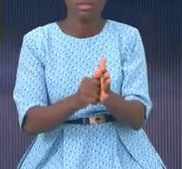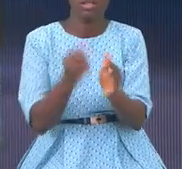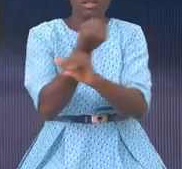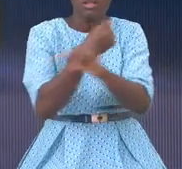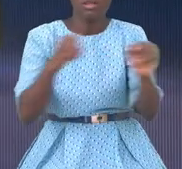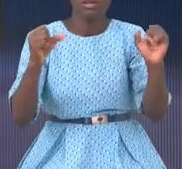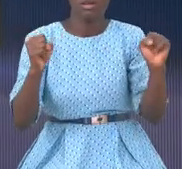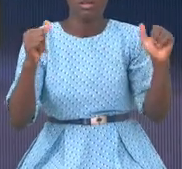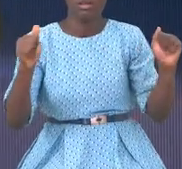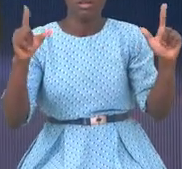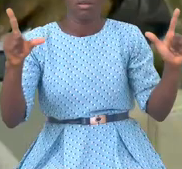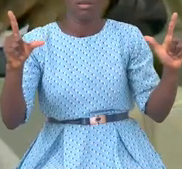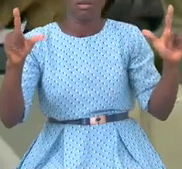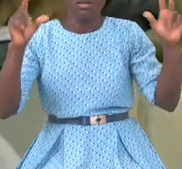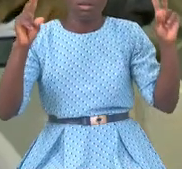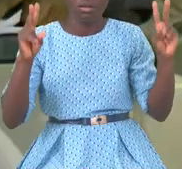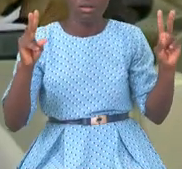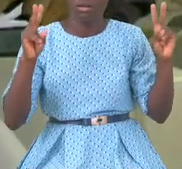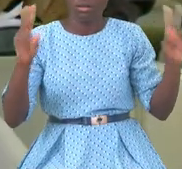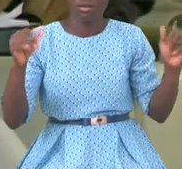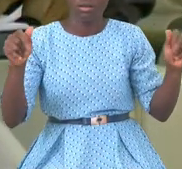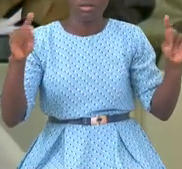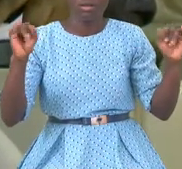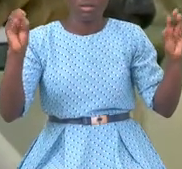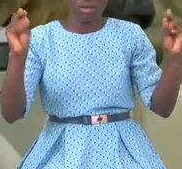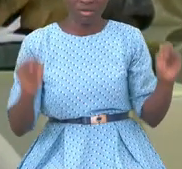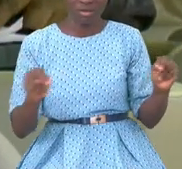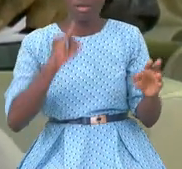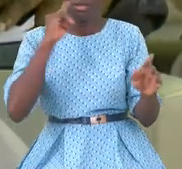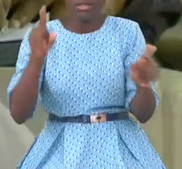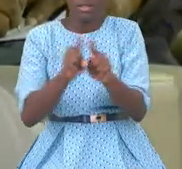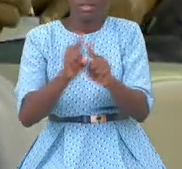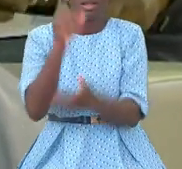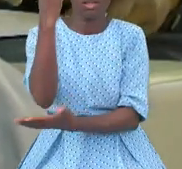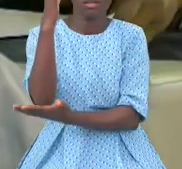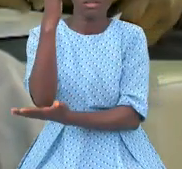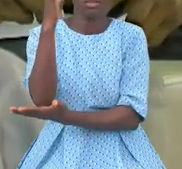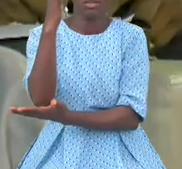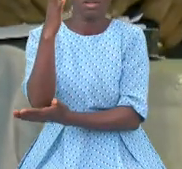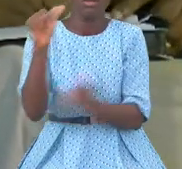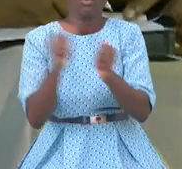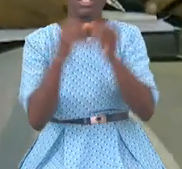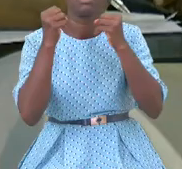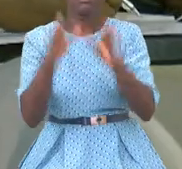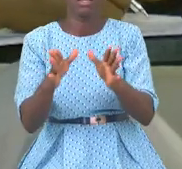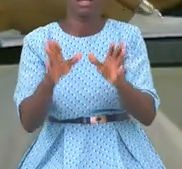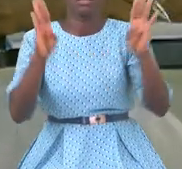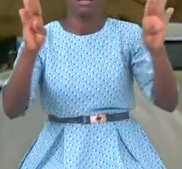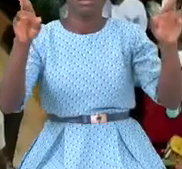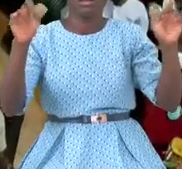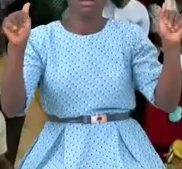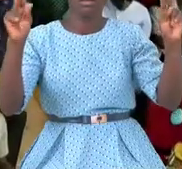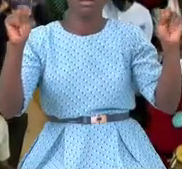many branches and with many fruits. And when it says, neither is there salvation in any